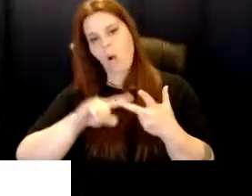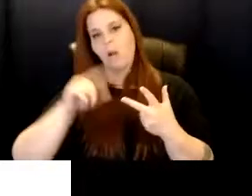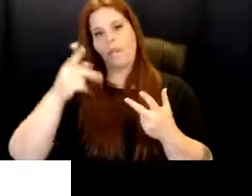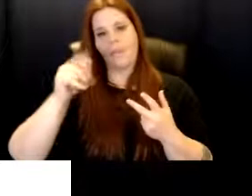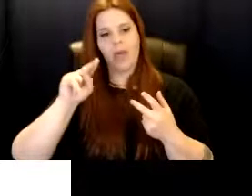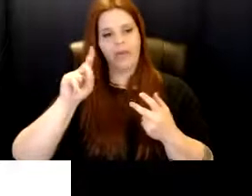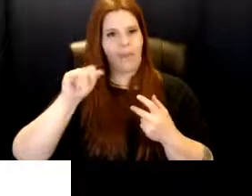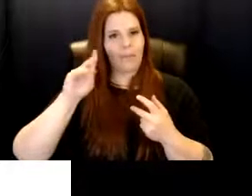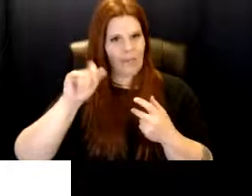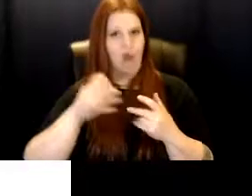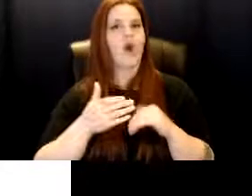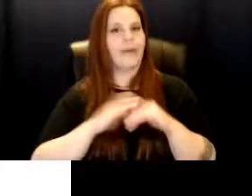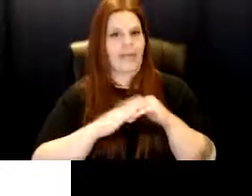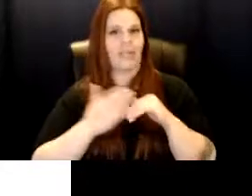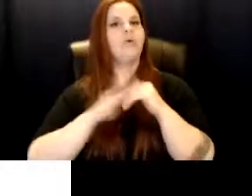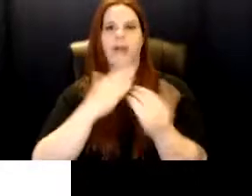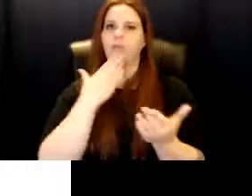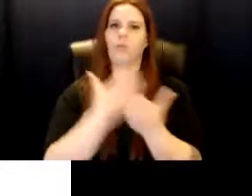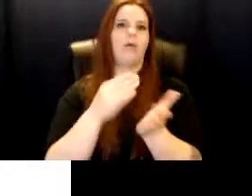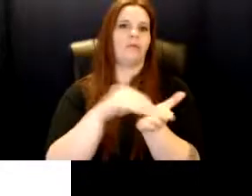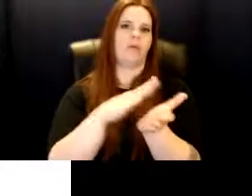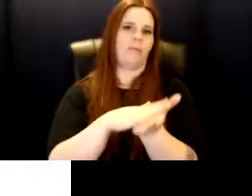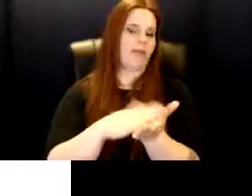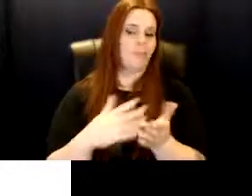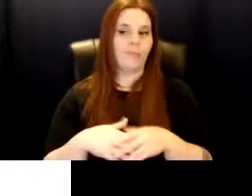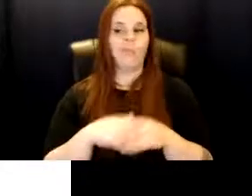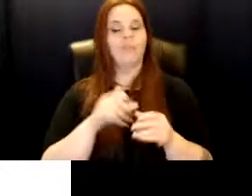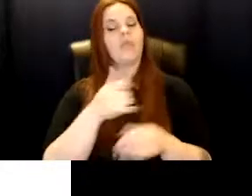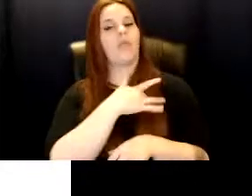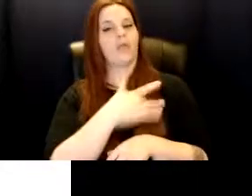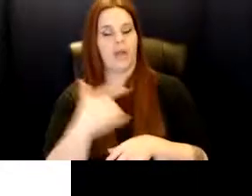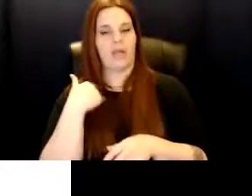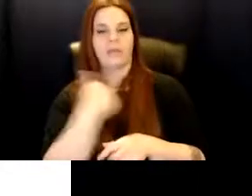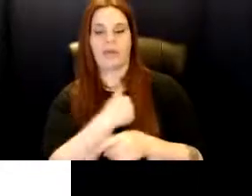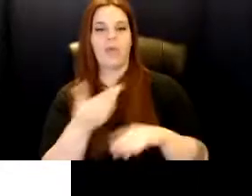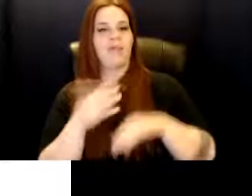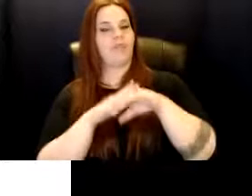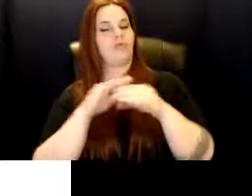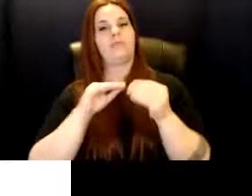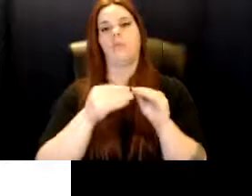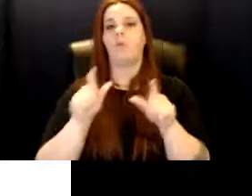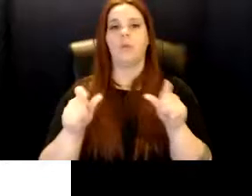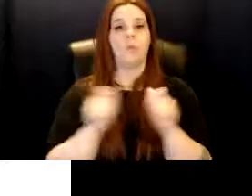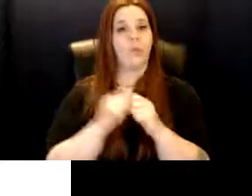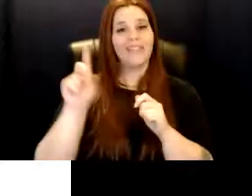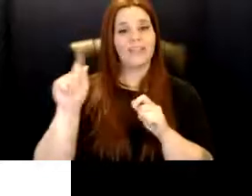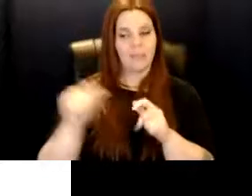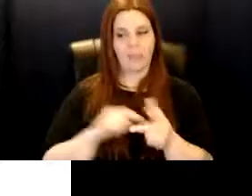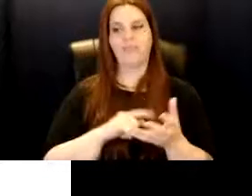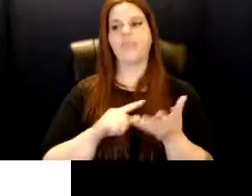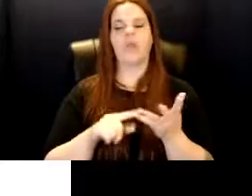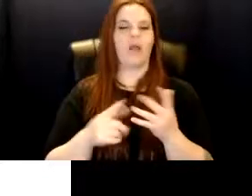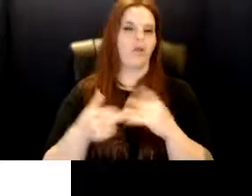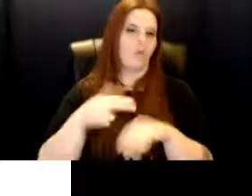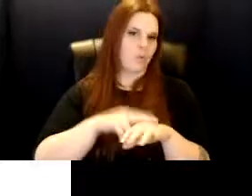also increasing. That's very well documented. The other major trend is that we have an increased number of people with disabilities. And of course, we